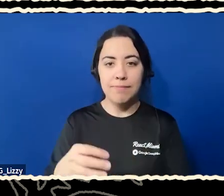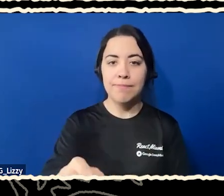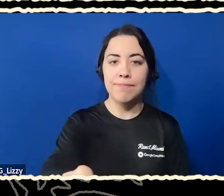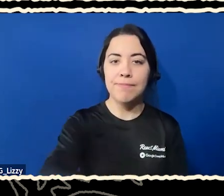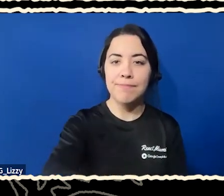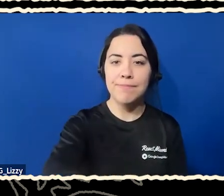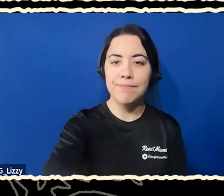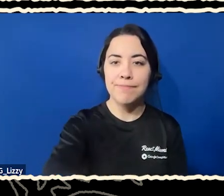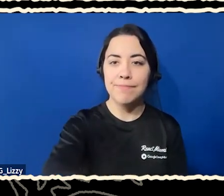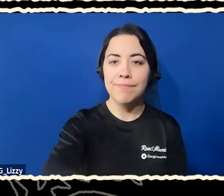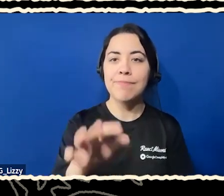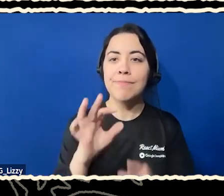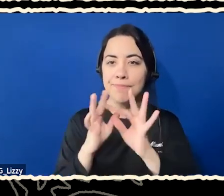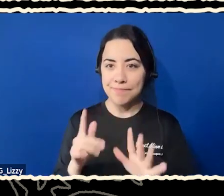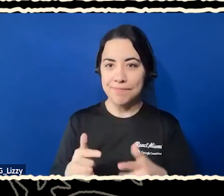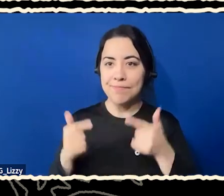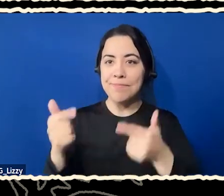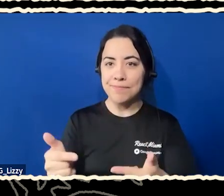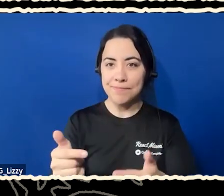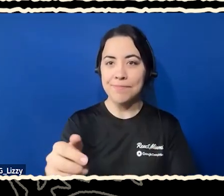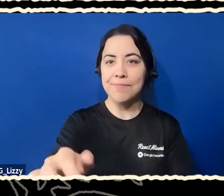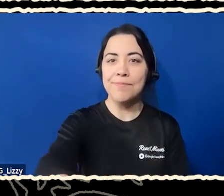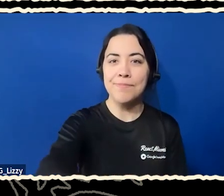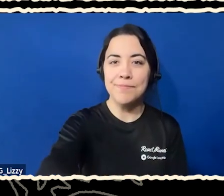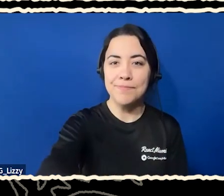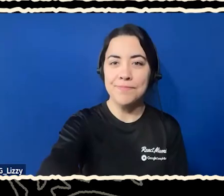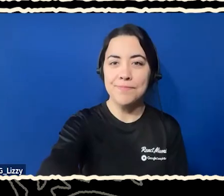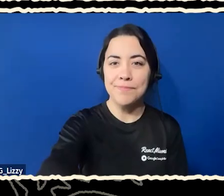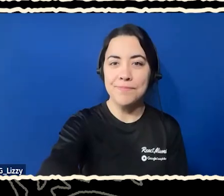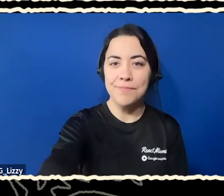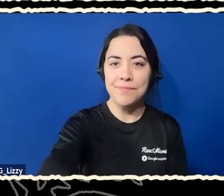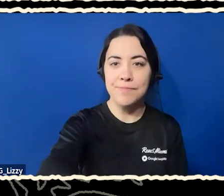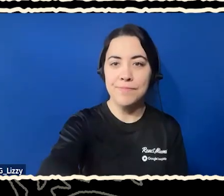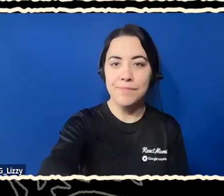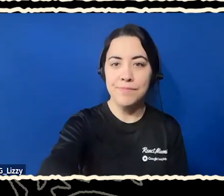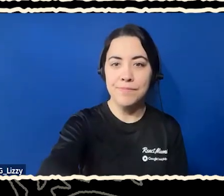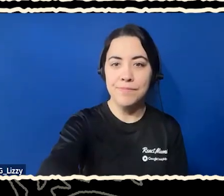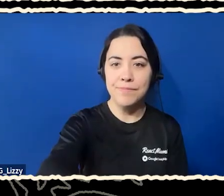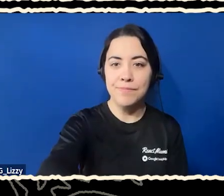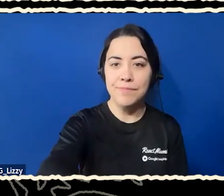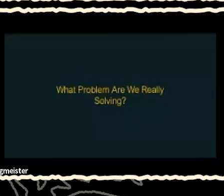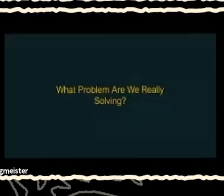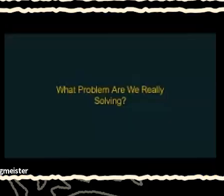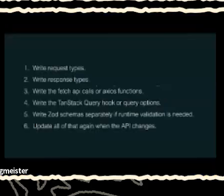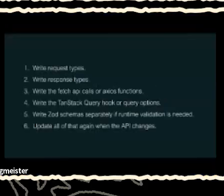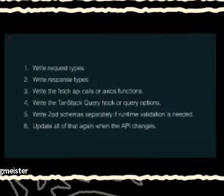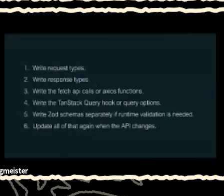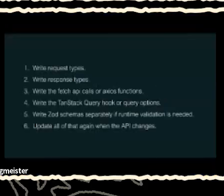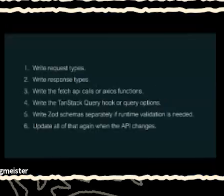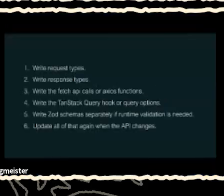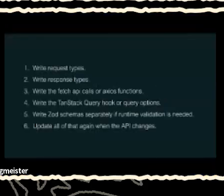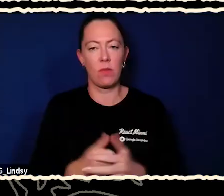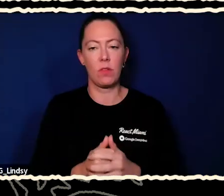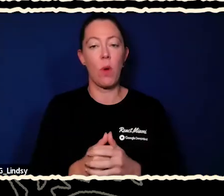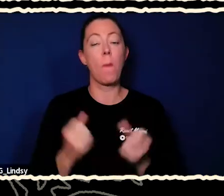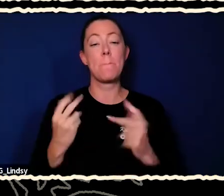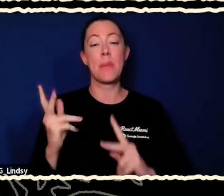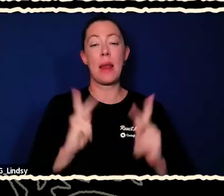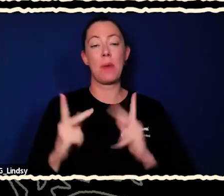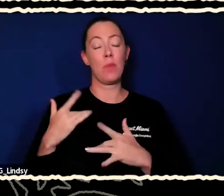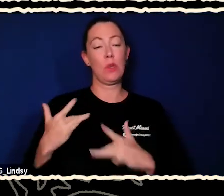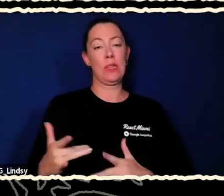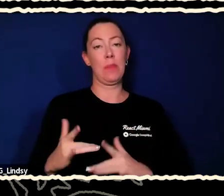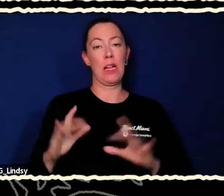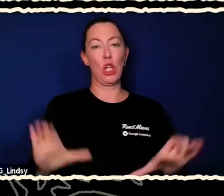we really solving here? So before HeyAPI, a front-end React dev team usually does this by hand. You want to